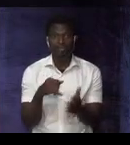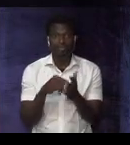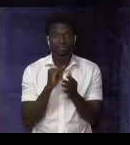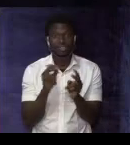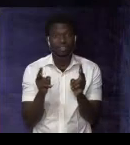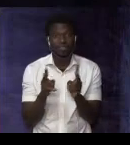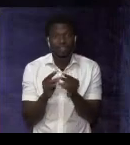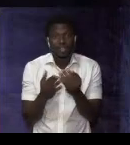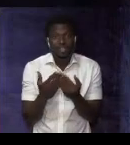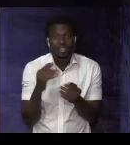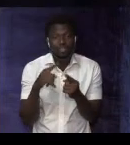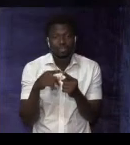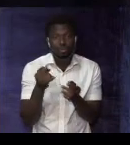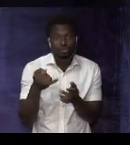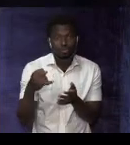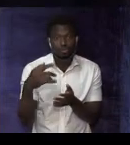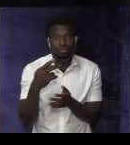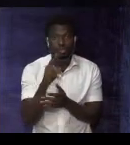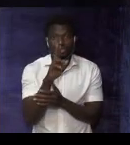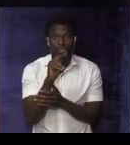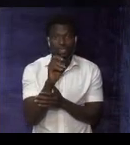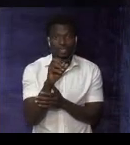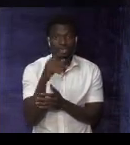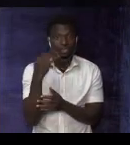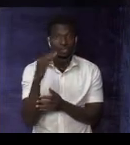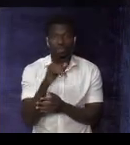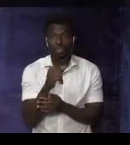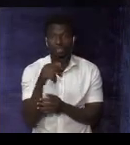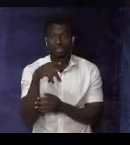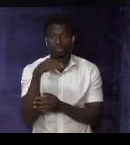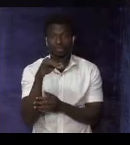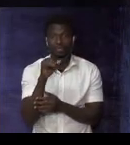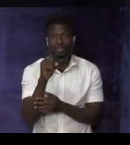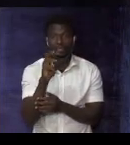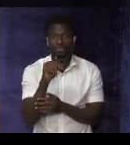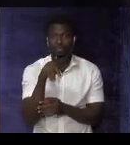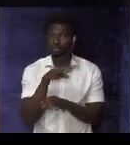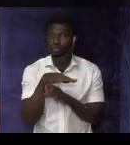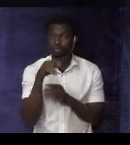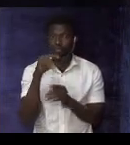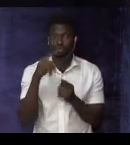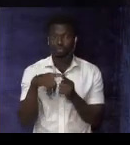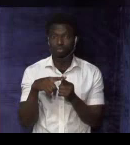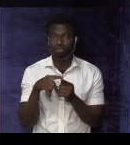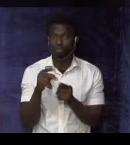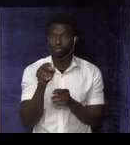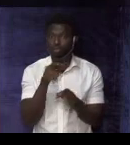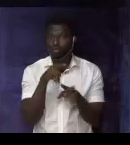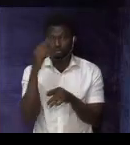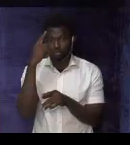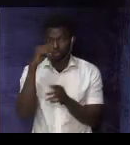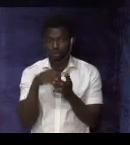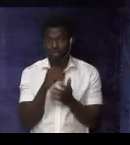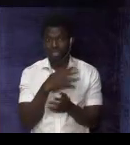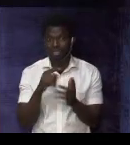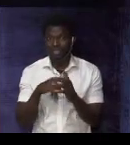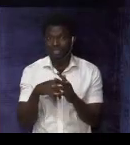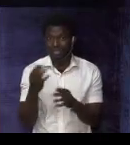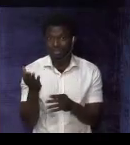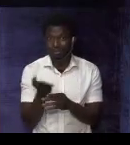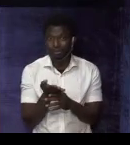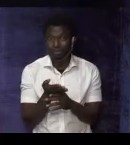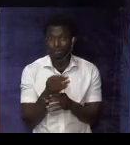Now, it is very, very easy to draw the net of any prism. You don't actually need to look for the prism and start cutting all the